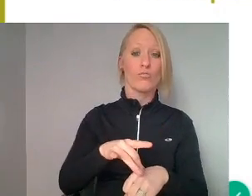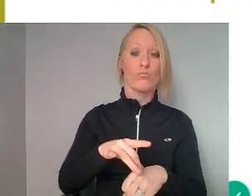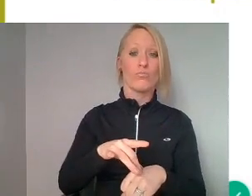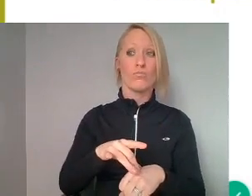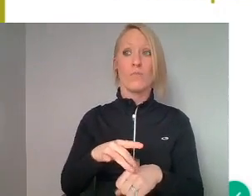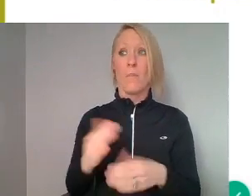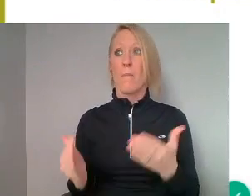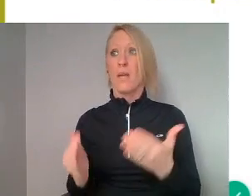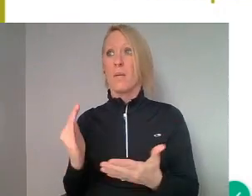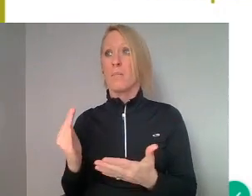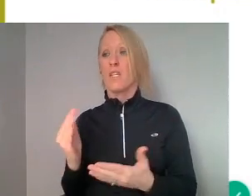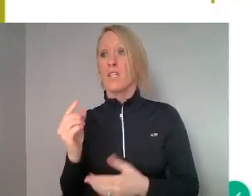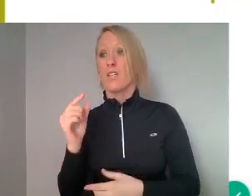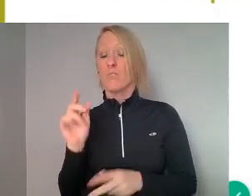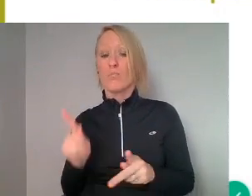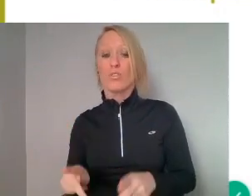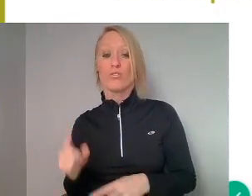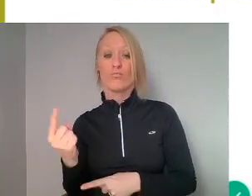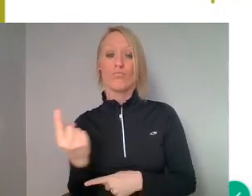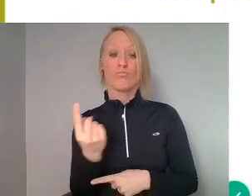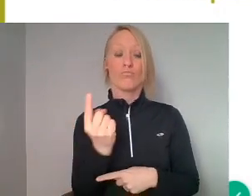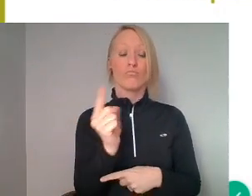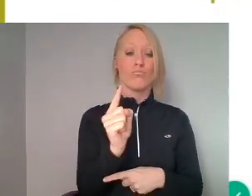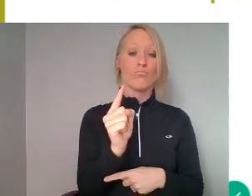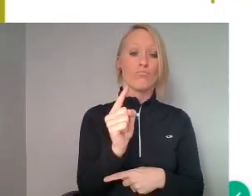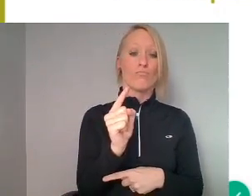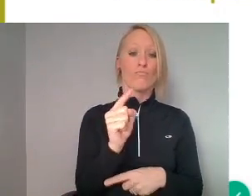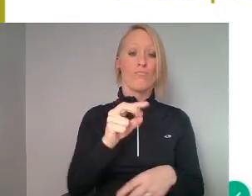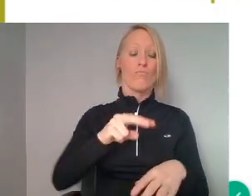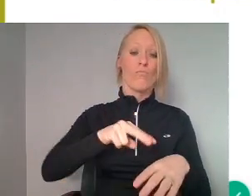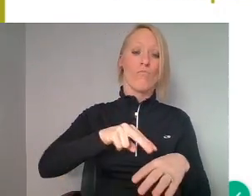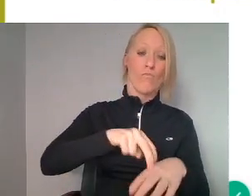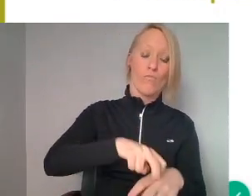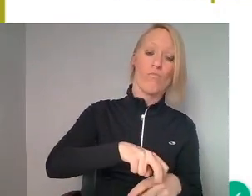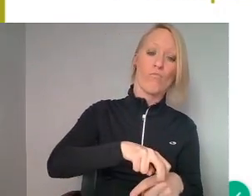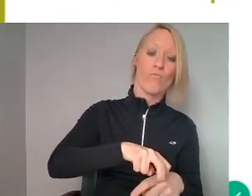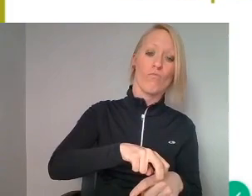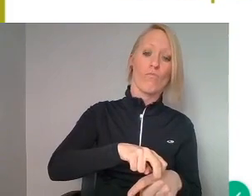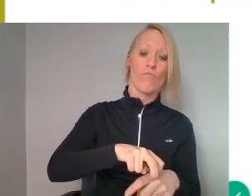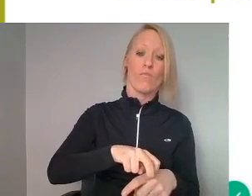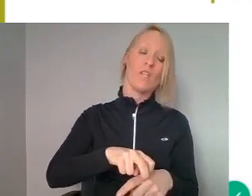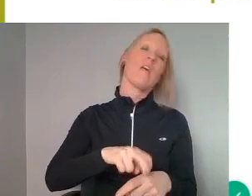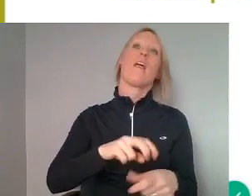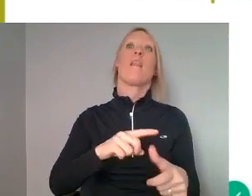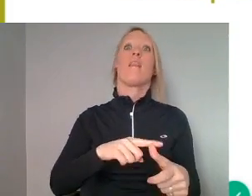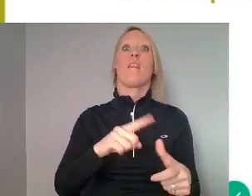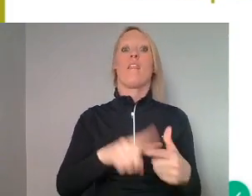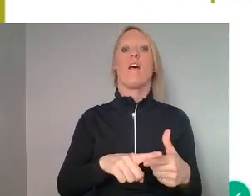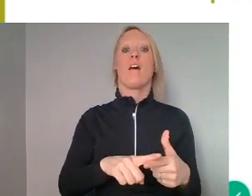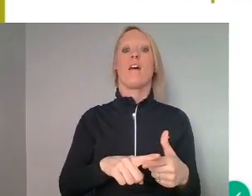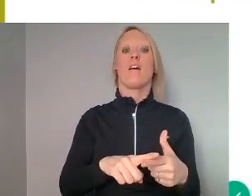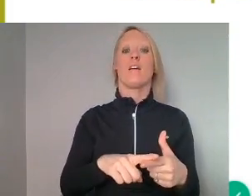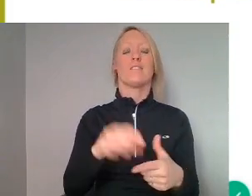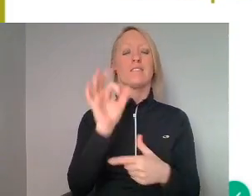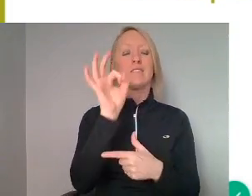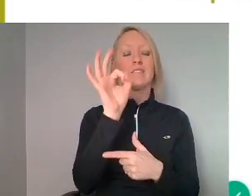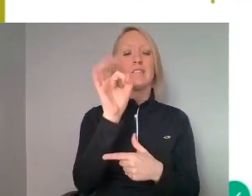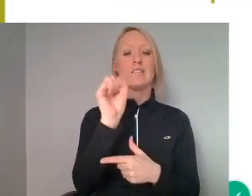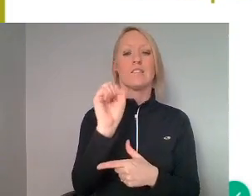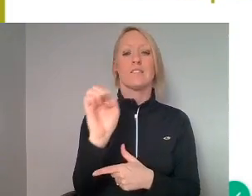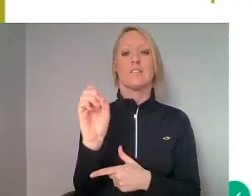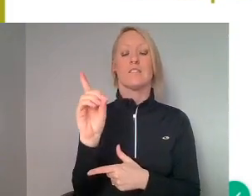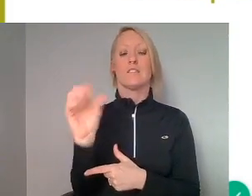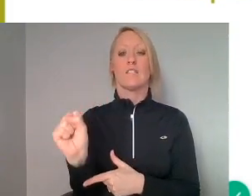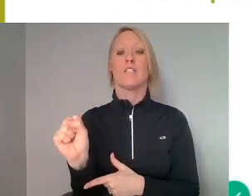somebody walks on top of it and that seed gets buried into the ground. That little pea would then sprout a whole new pea plant. Same thing with